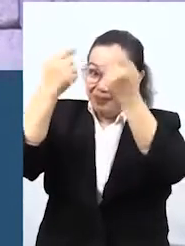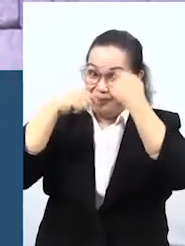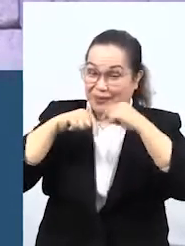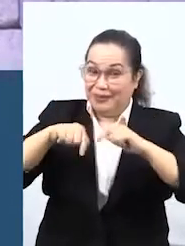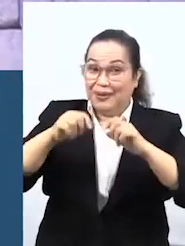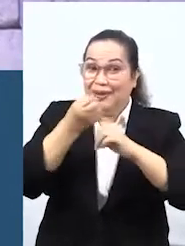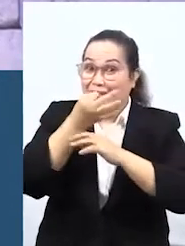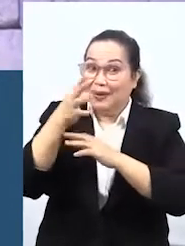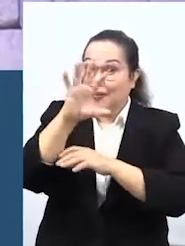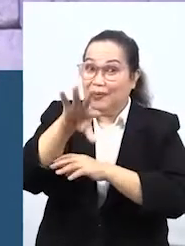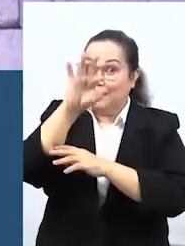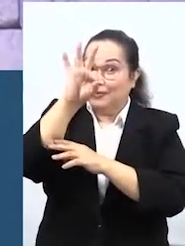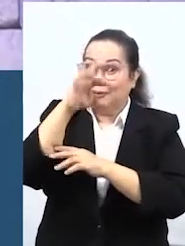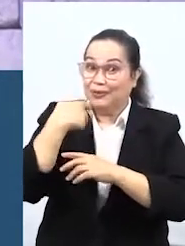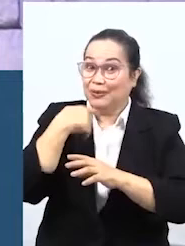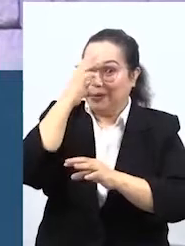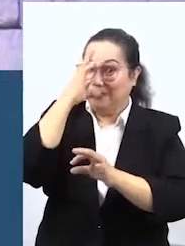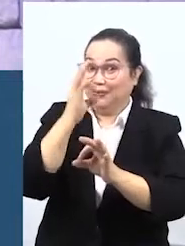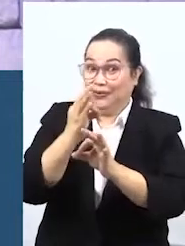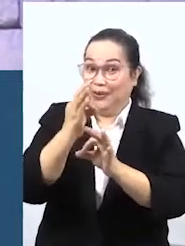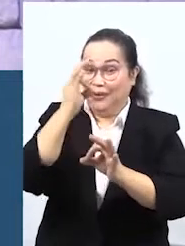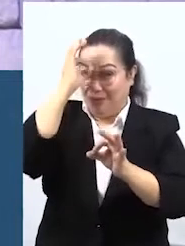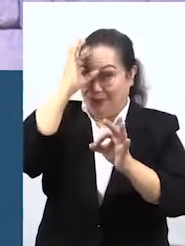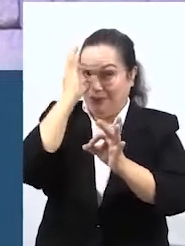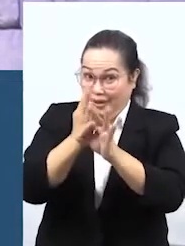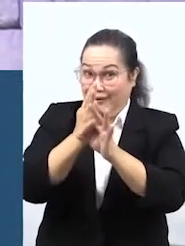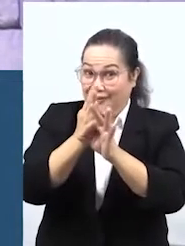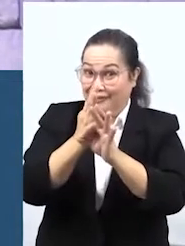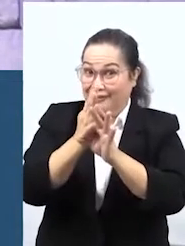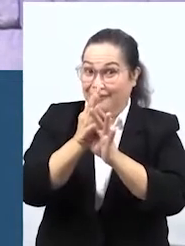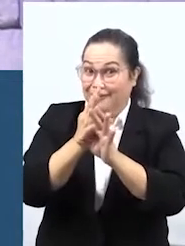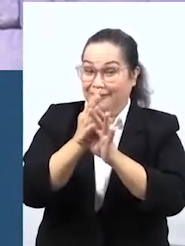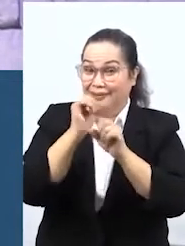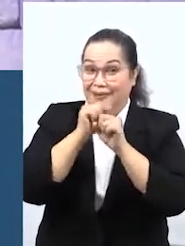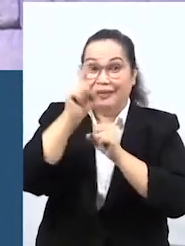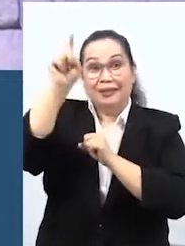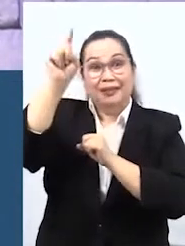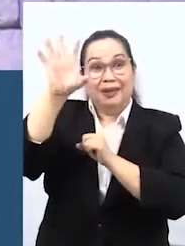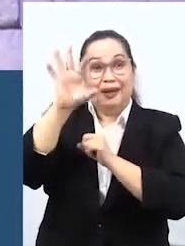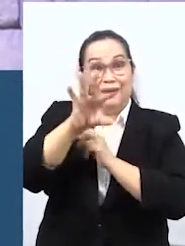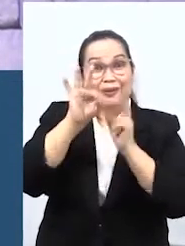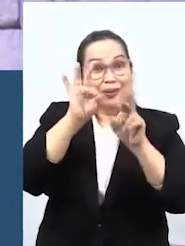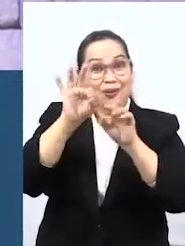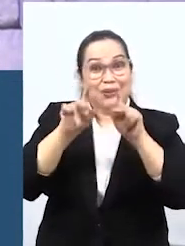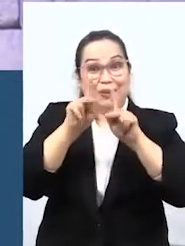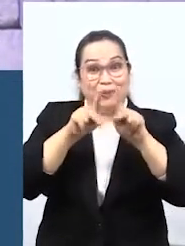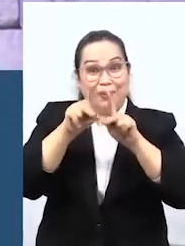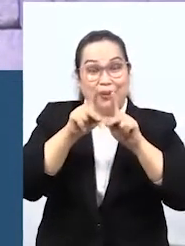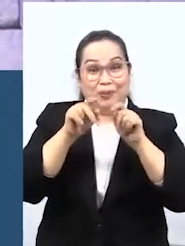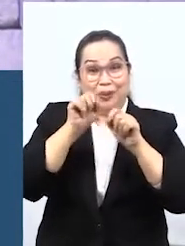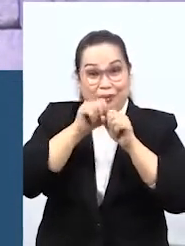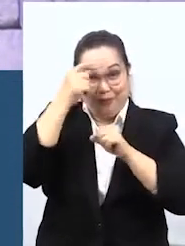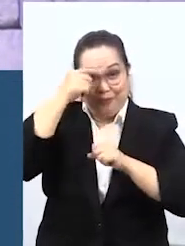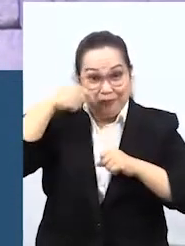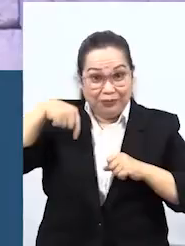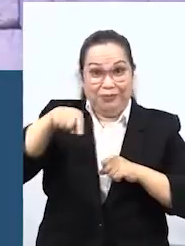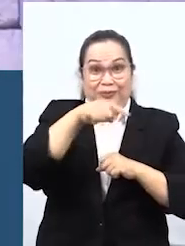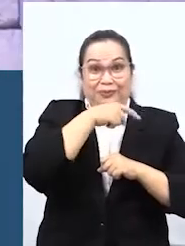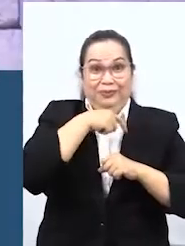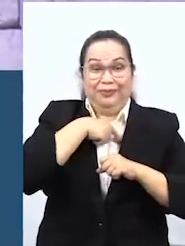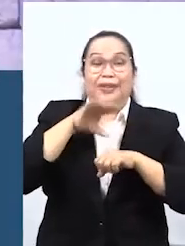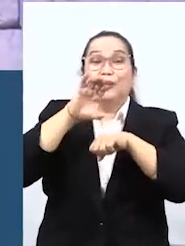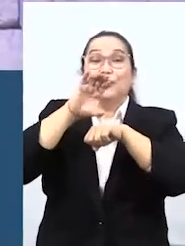he find on Earth who have faith so the term God's chosen people here ref first to us it's the